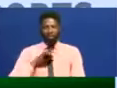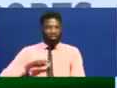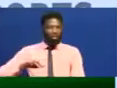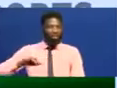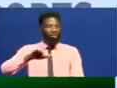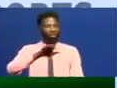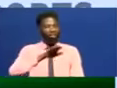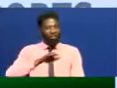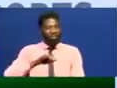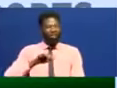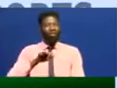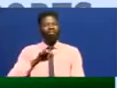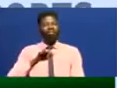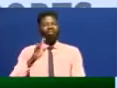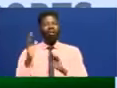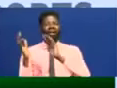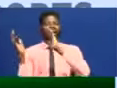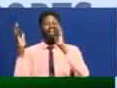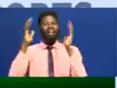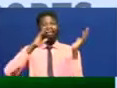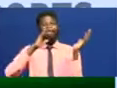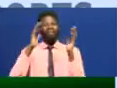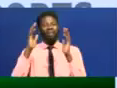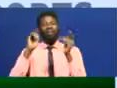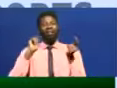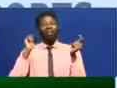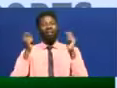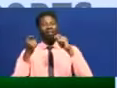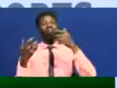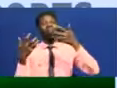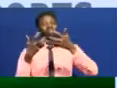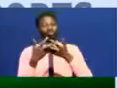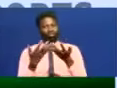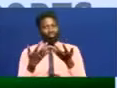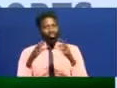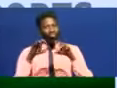this incredible space we call climate adaptation. It